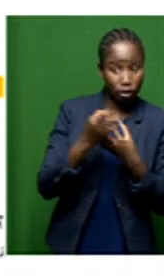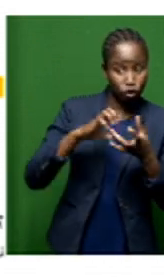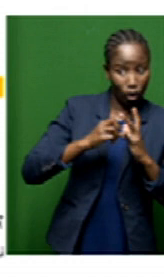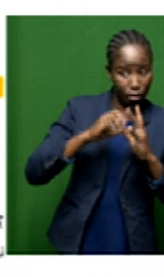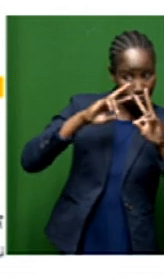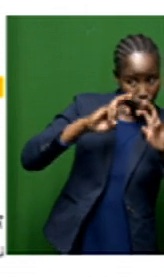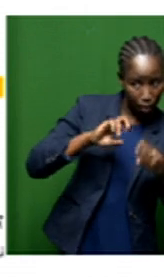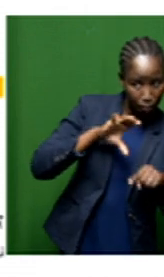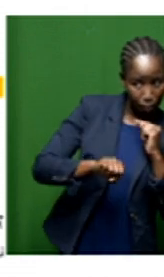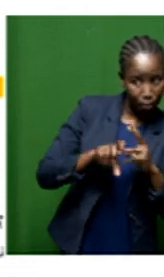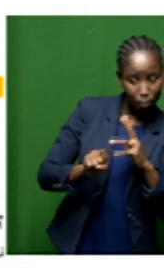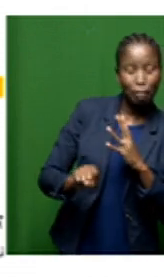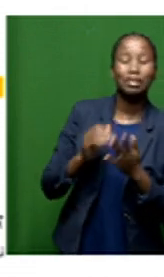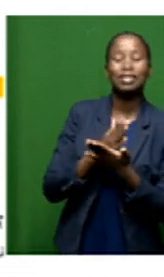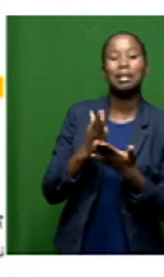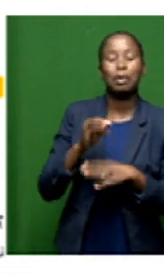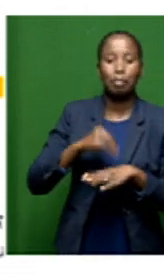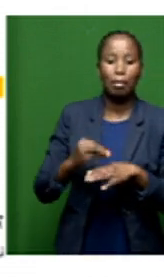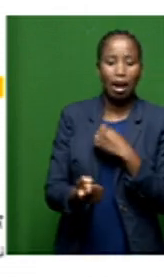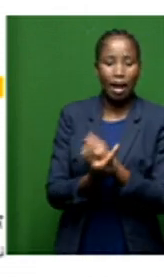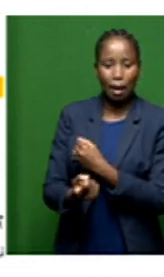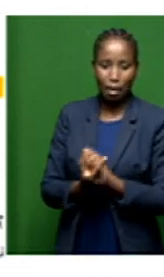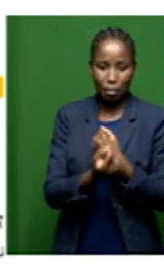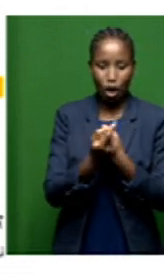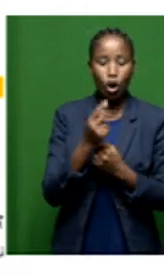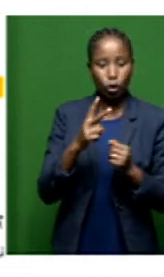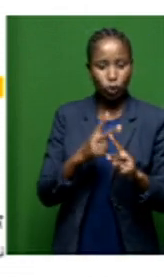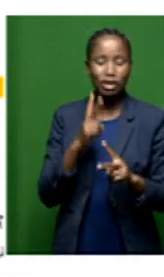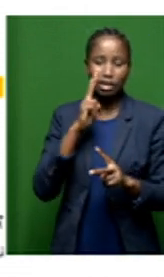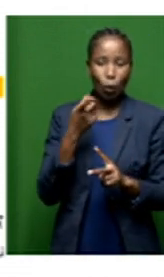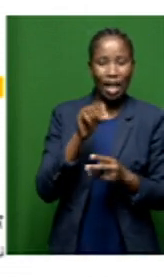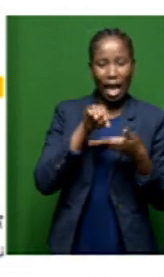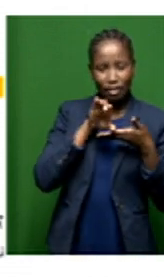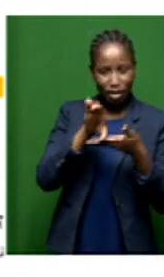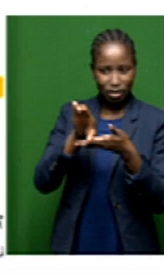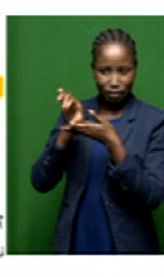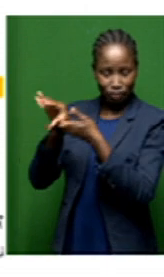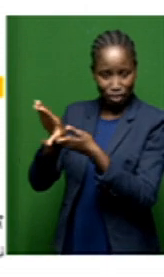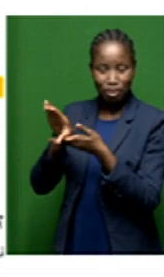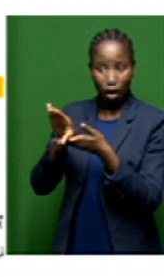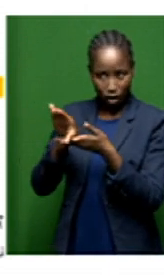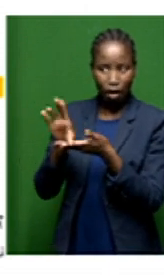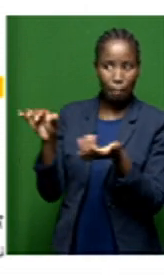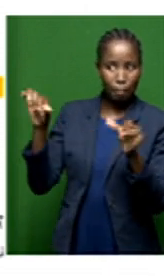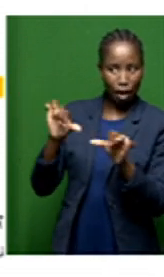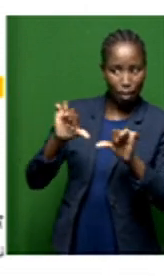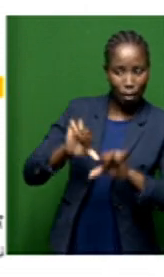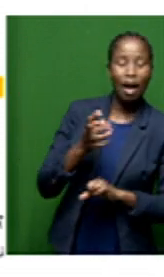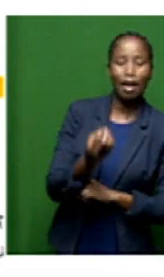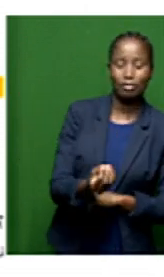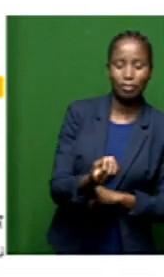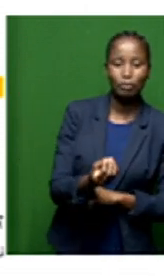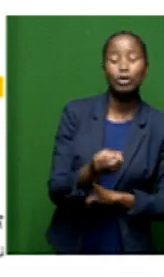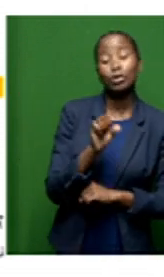elements there, as well as, of course, we're starting to see investment coming back from business, in terms of capital stocks. So there